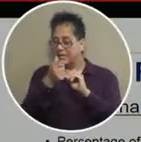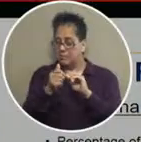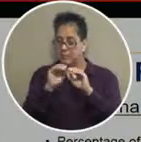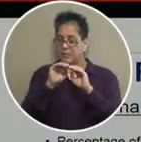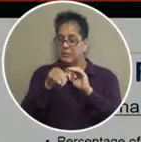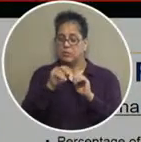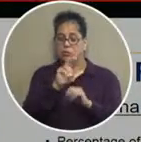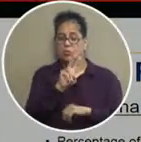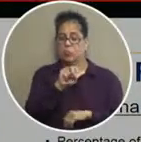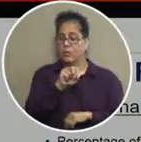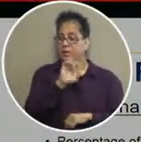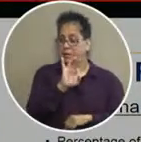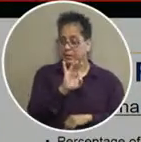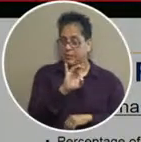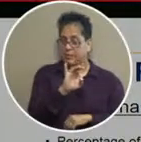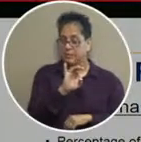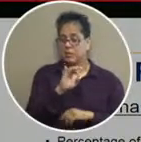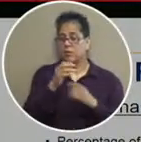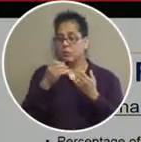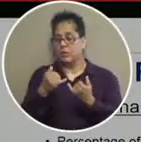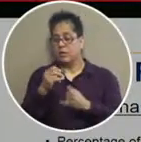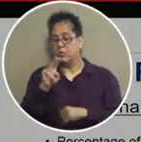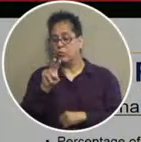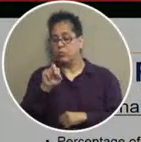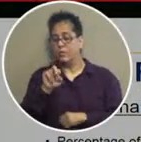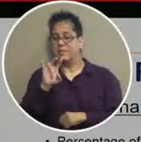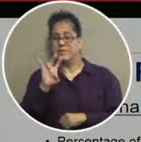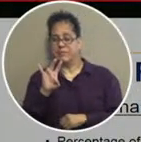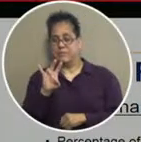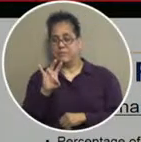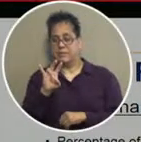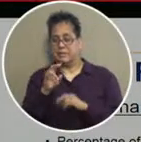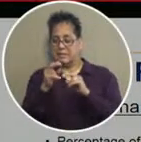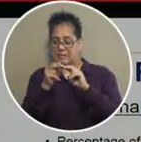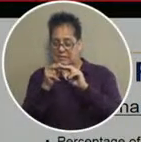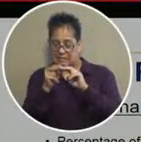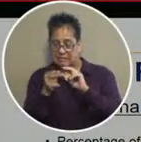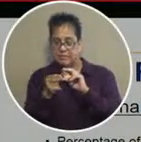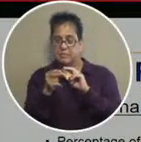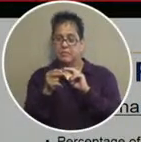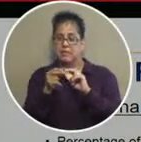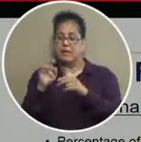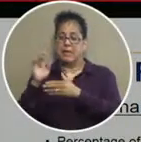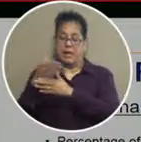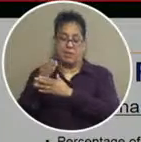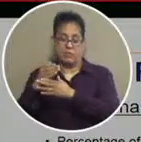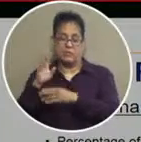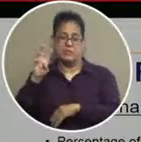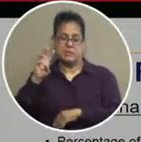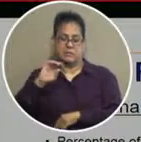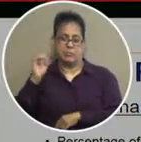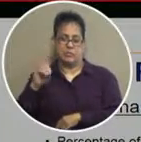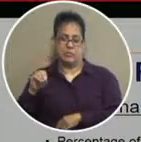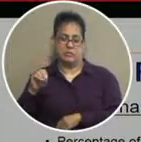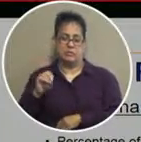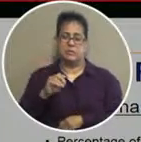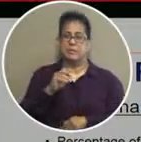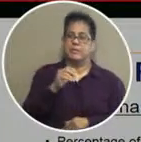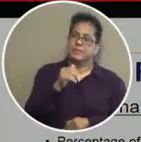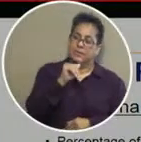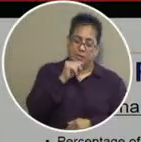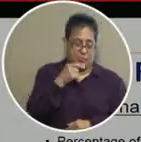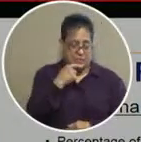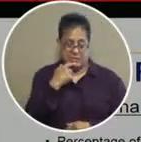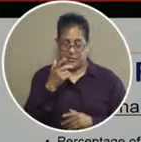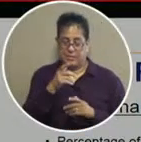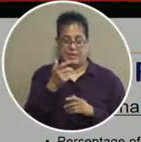It was at 2.9%. We're currently at about 2.7%, and the U.S. average is 6%. Now, that's not to say that